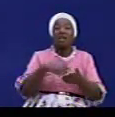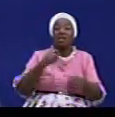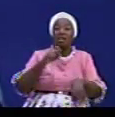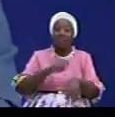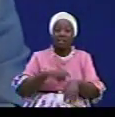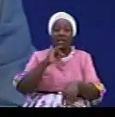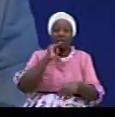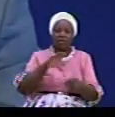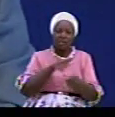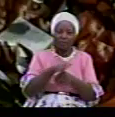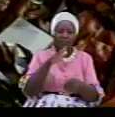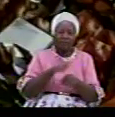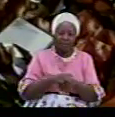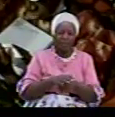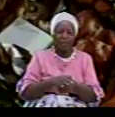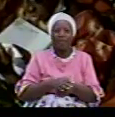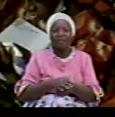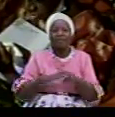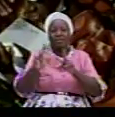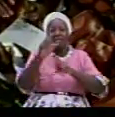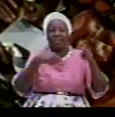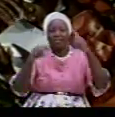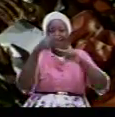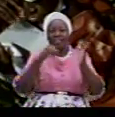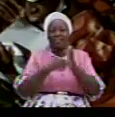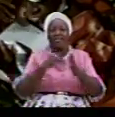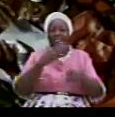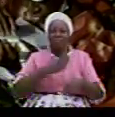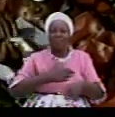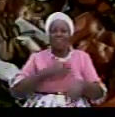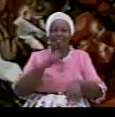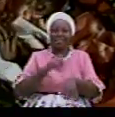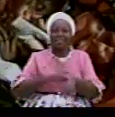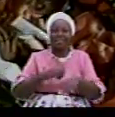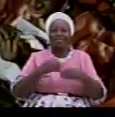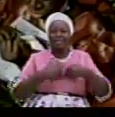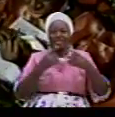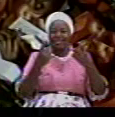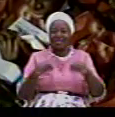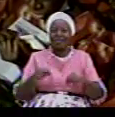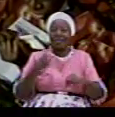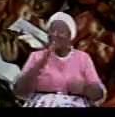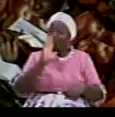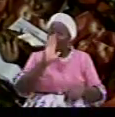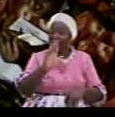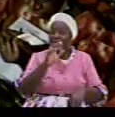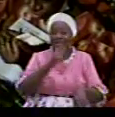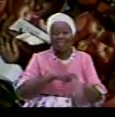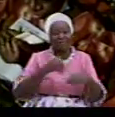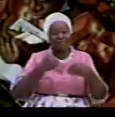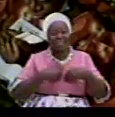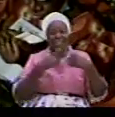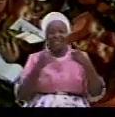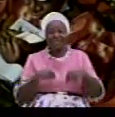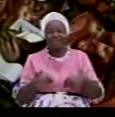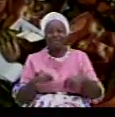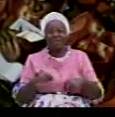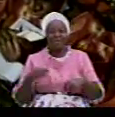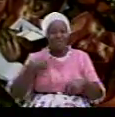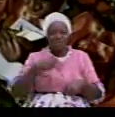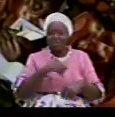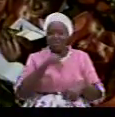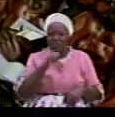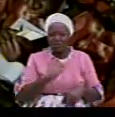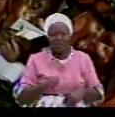My time has come. Your time has come. We're not going to live